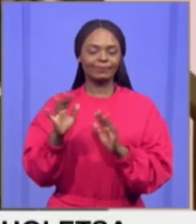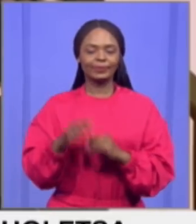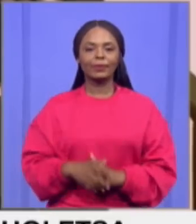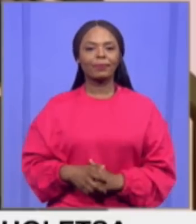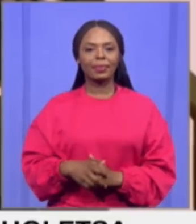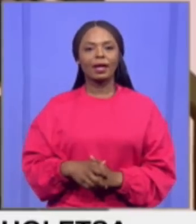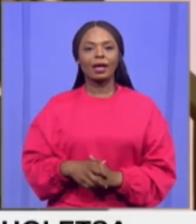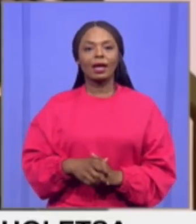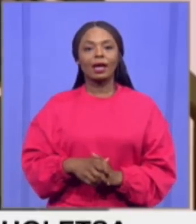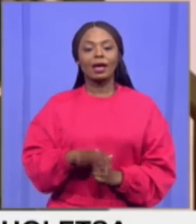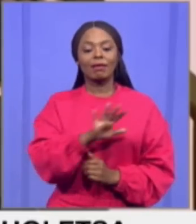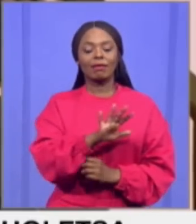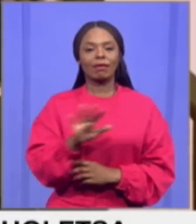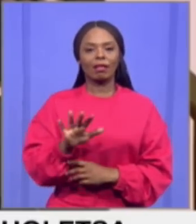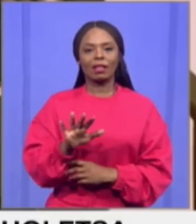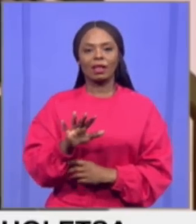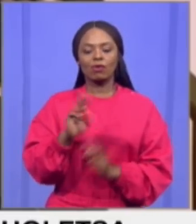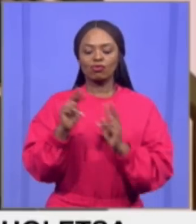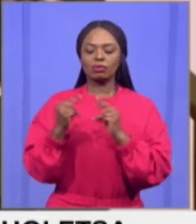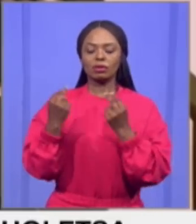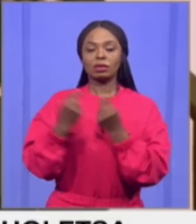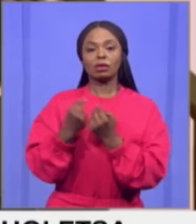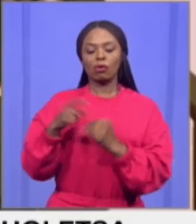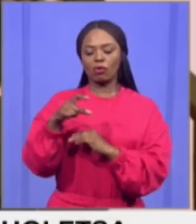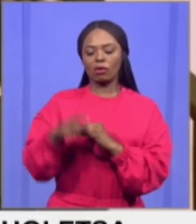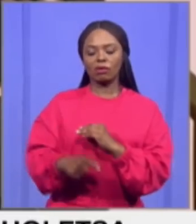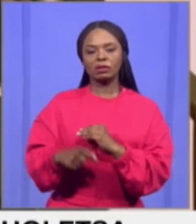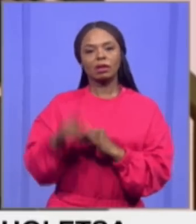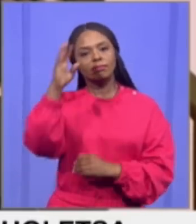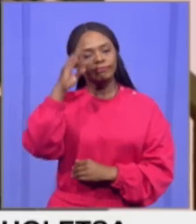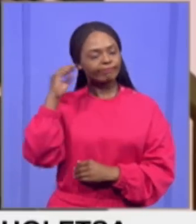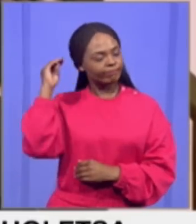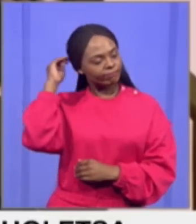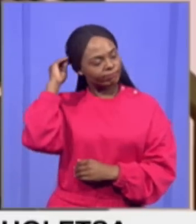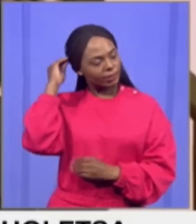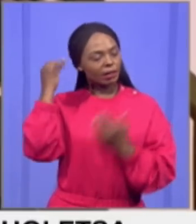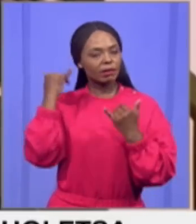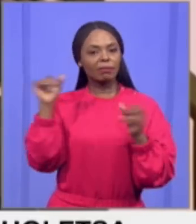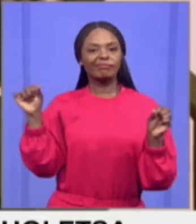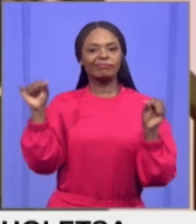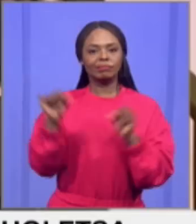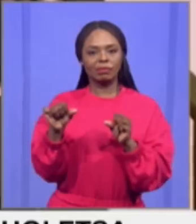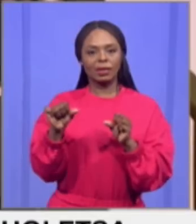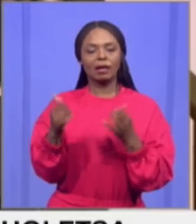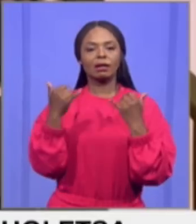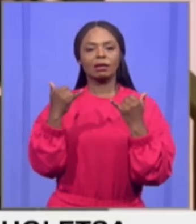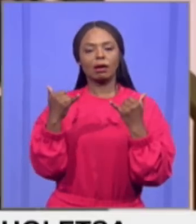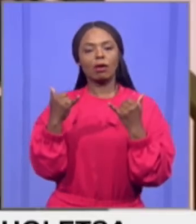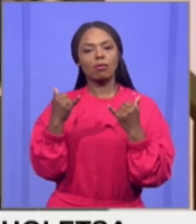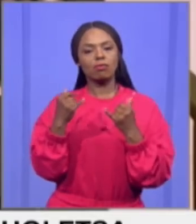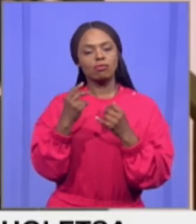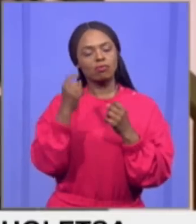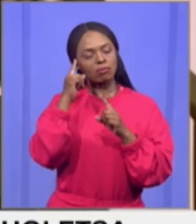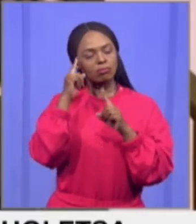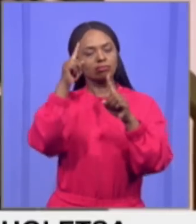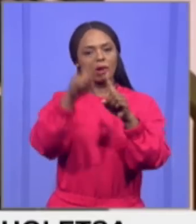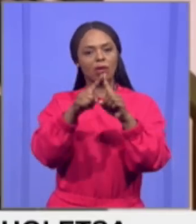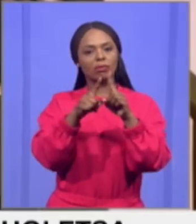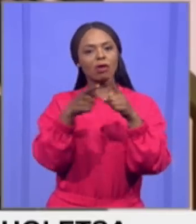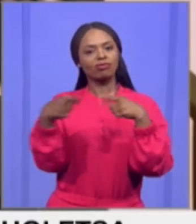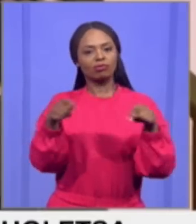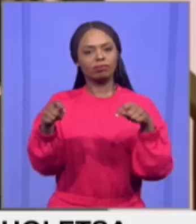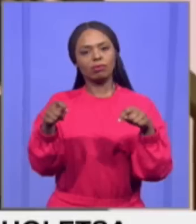Now, the 55th National Conference also recognized that the restoration of the vibrant organizational life